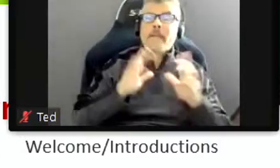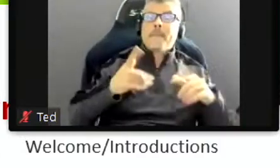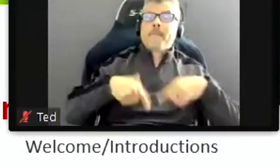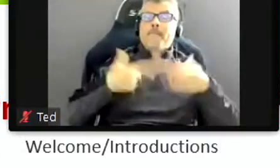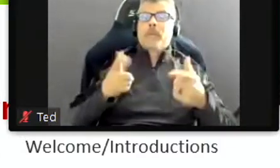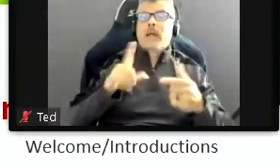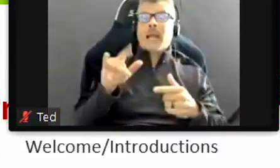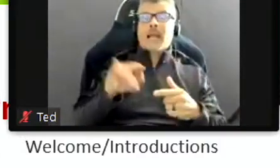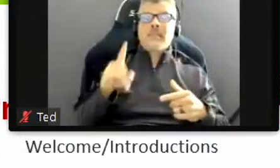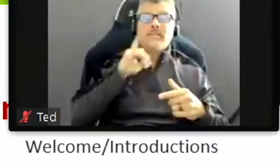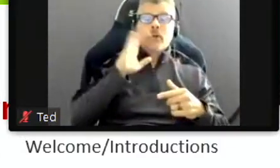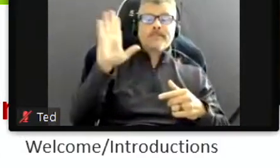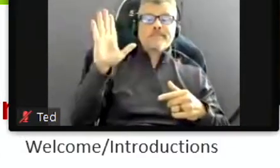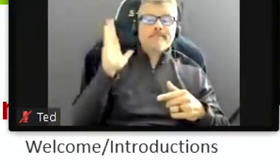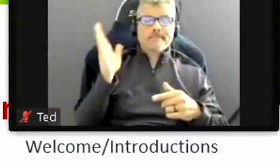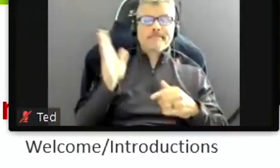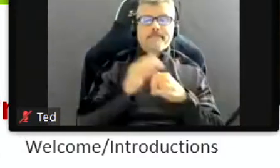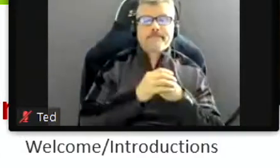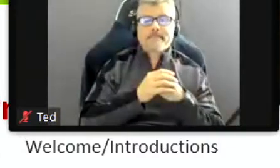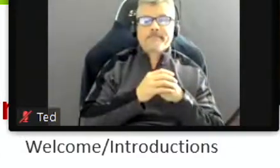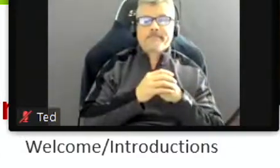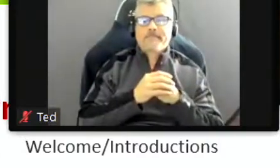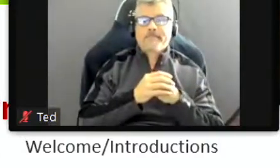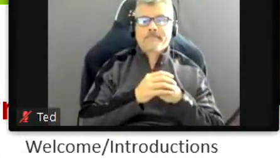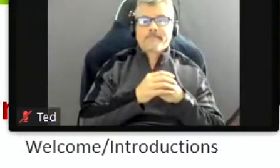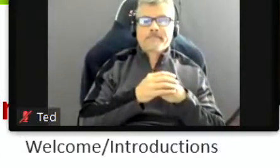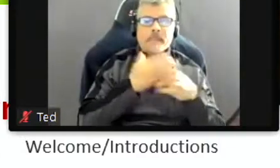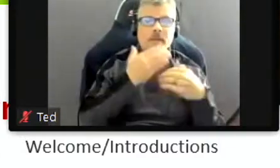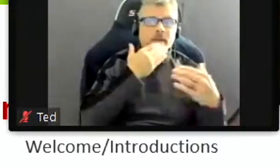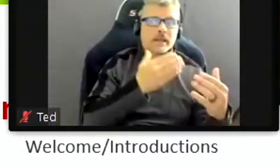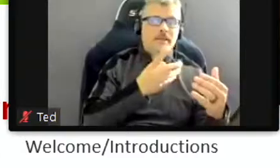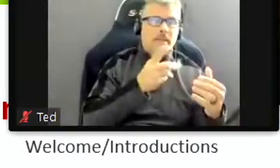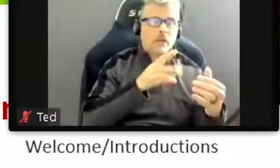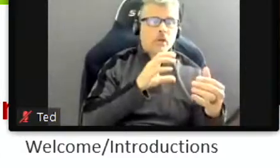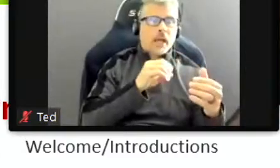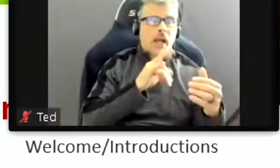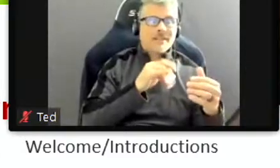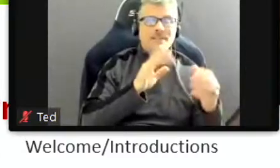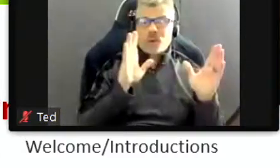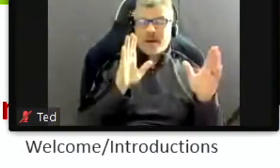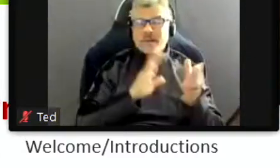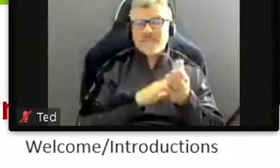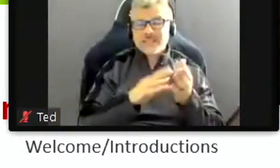well. Take it away, Liz. Yep. Thanks, Dr. Collins. Wonderful to see everybody.